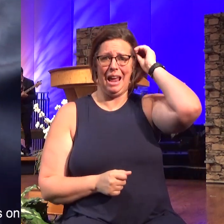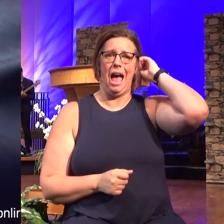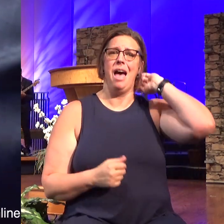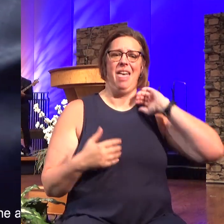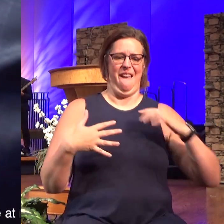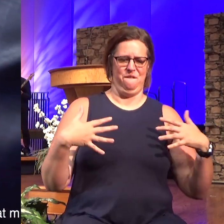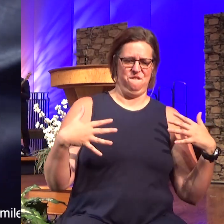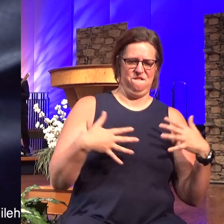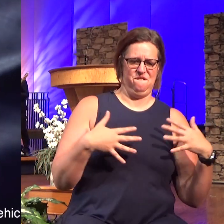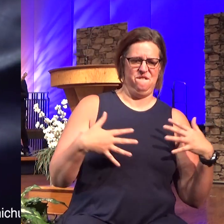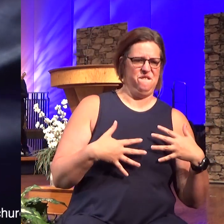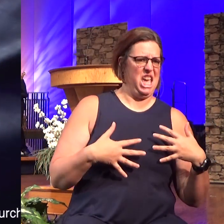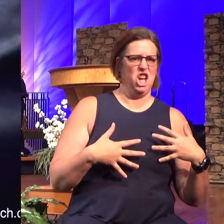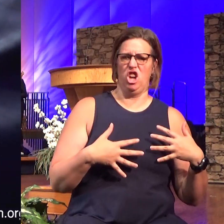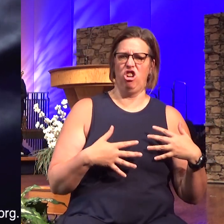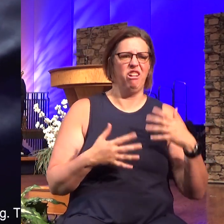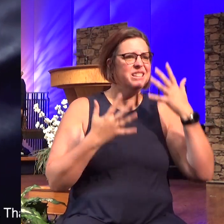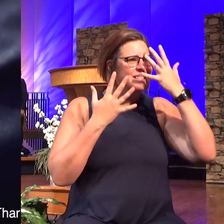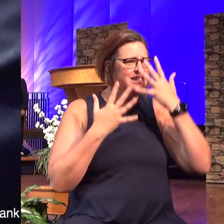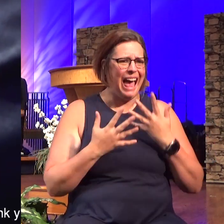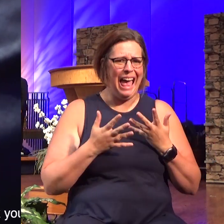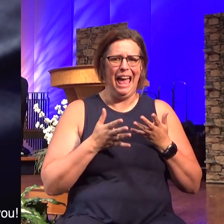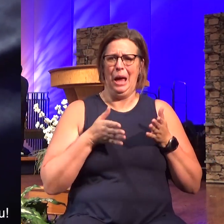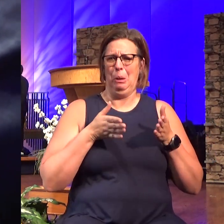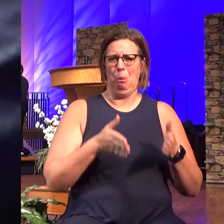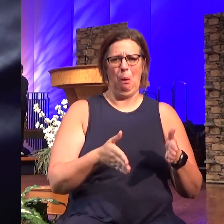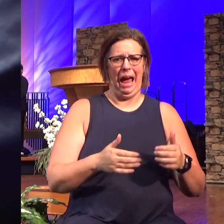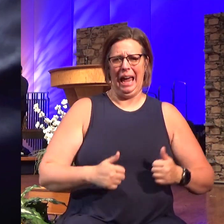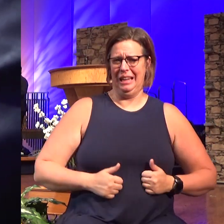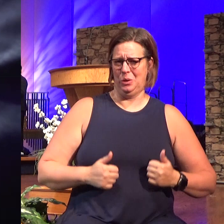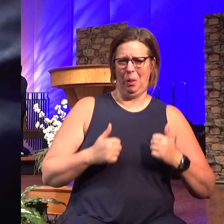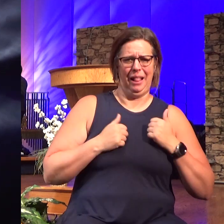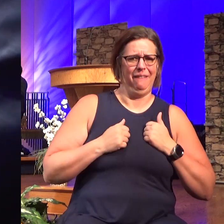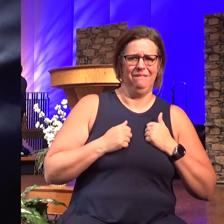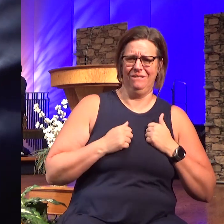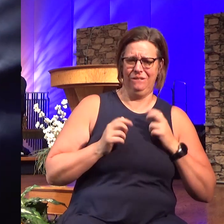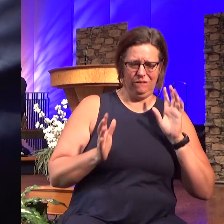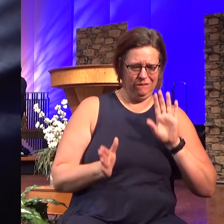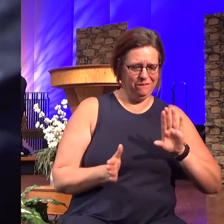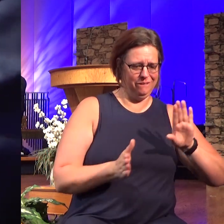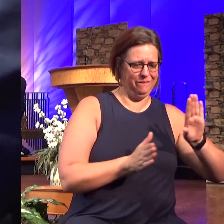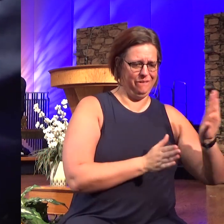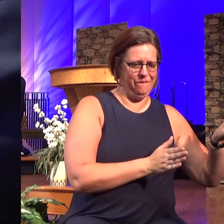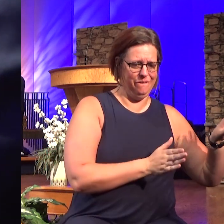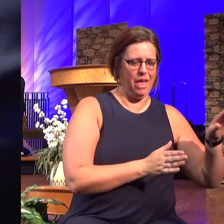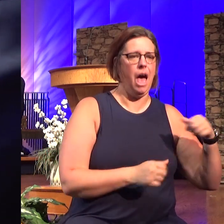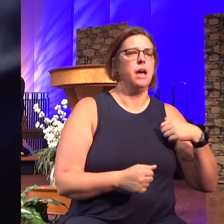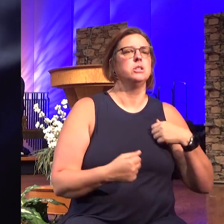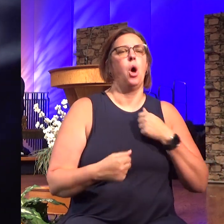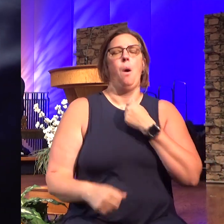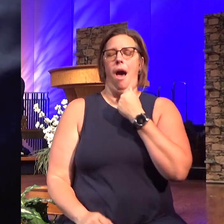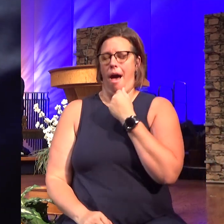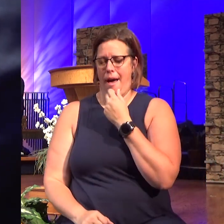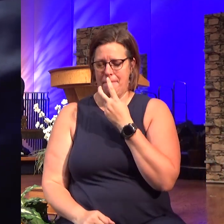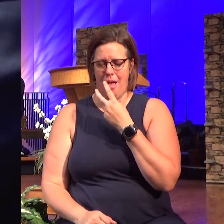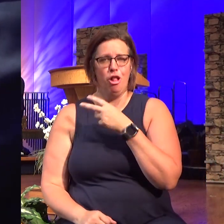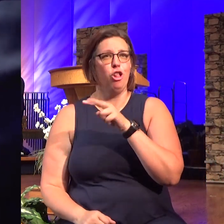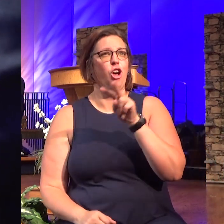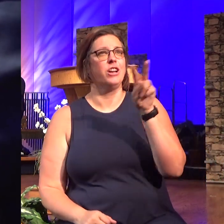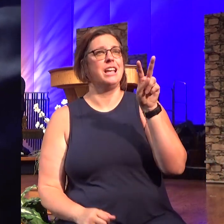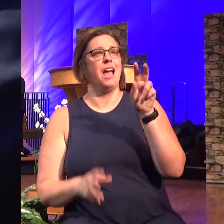Fear is such a sad way to live a life. Well, my face is to the wind, I'm jumping